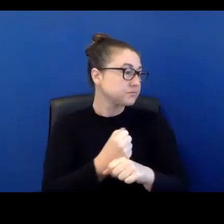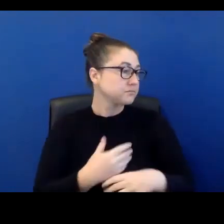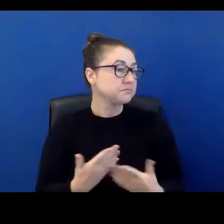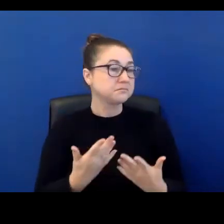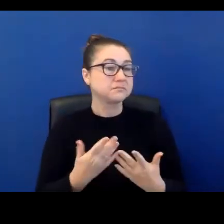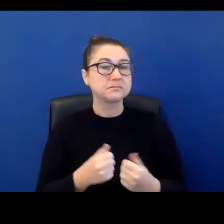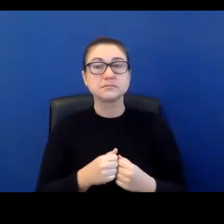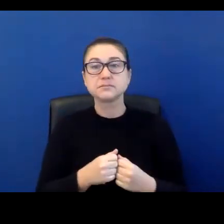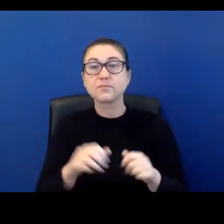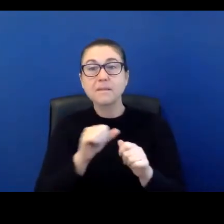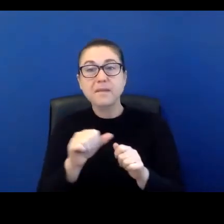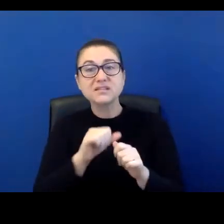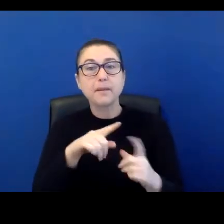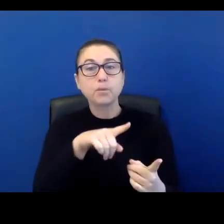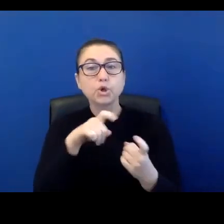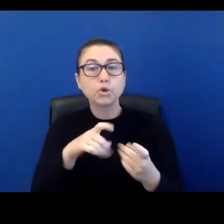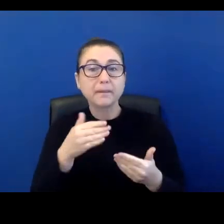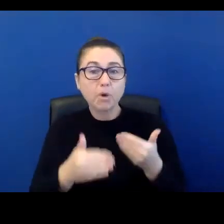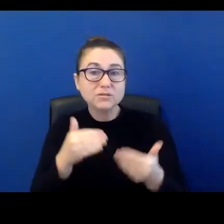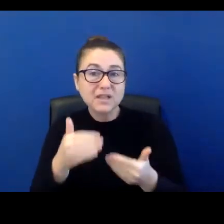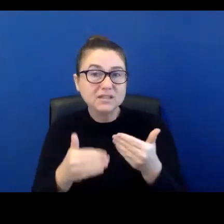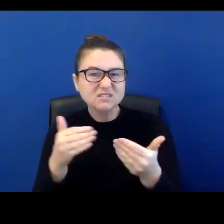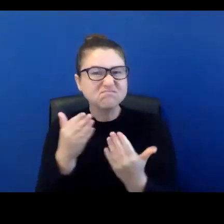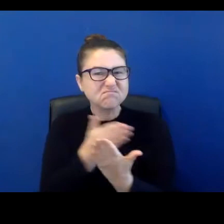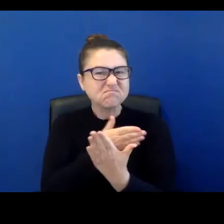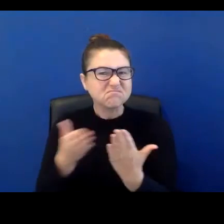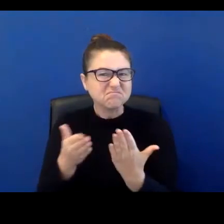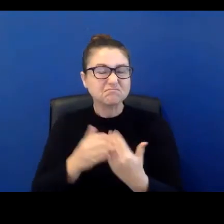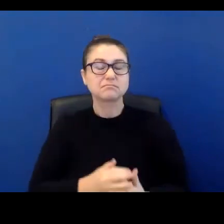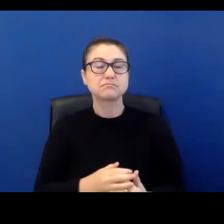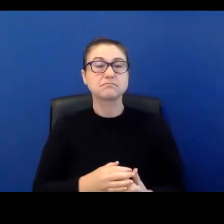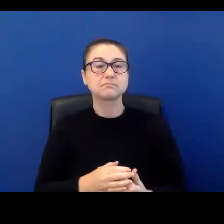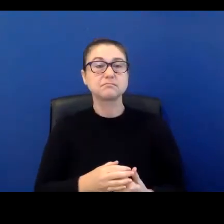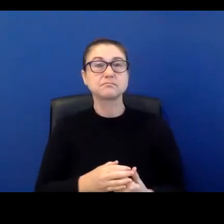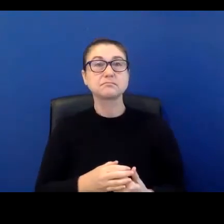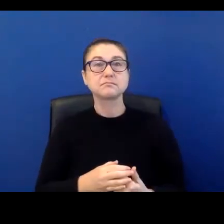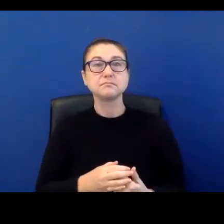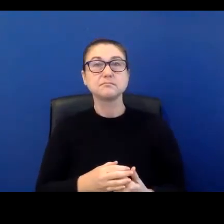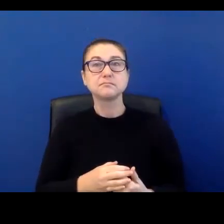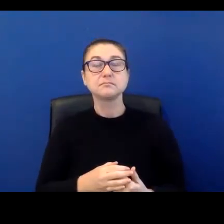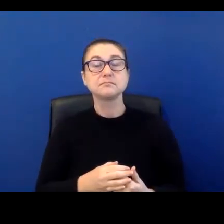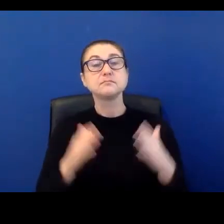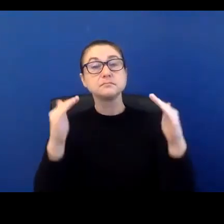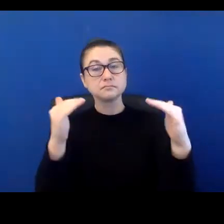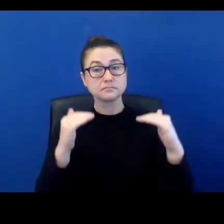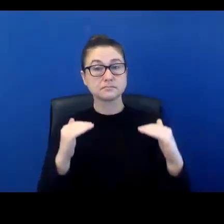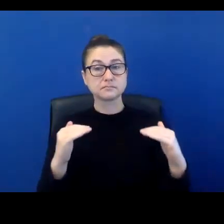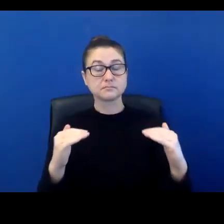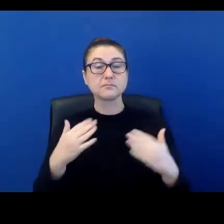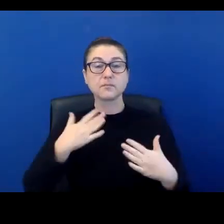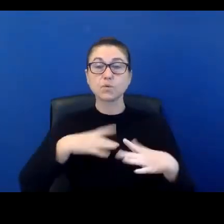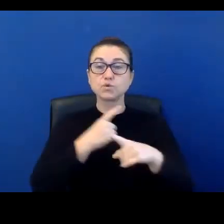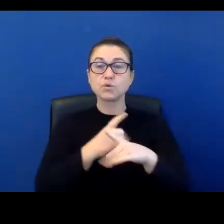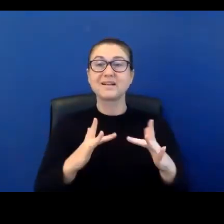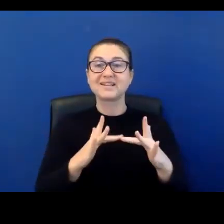better procurement processes and that sort of thing. The next issue I wanted to mention was